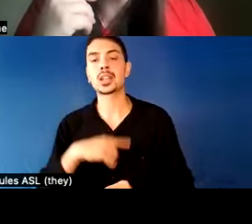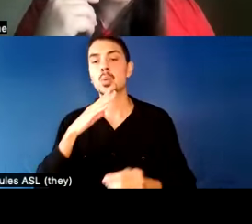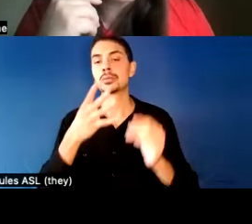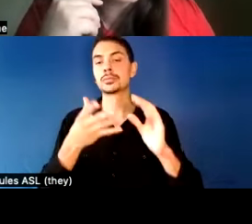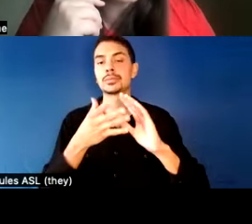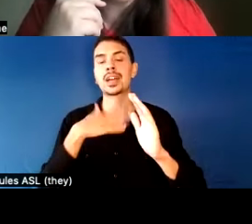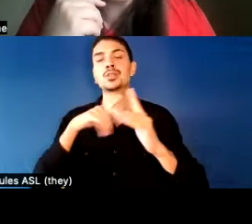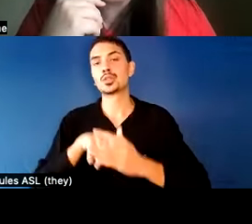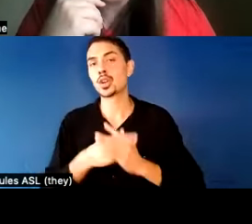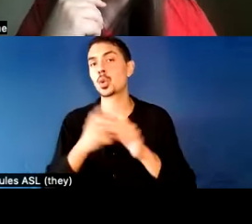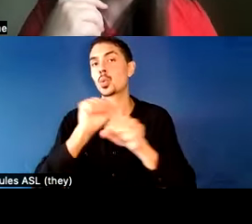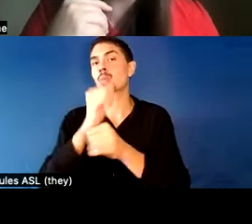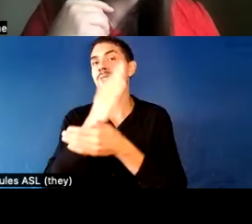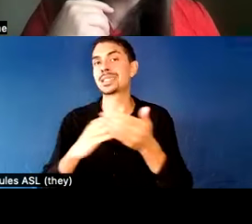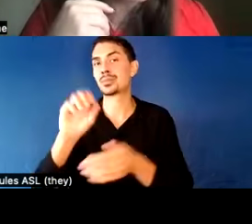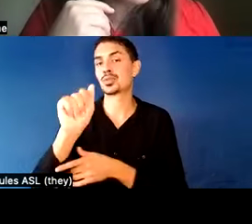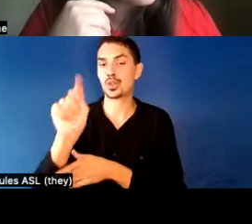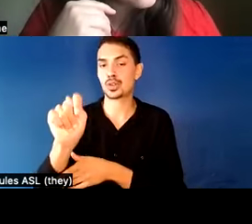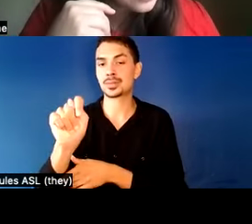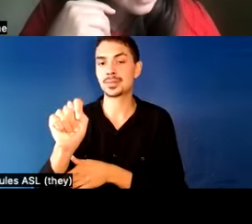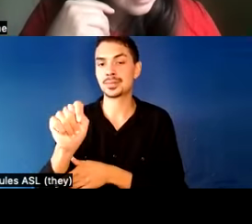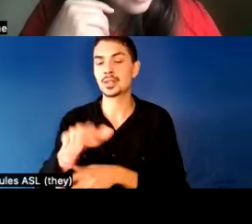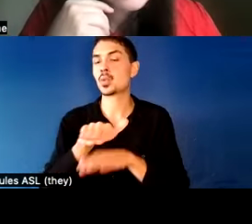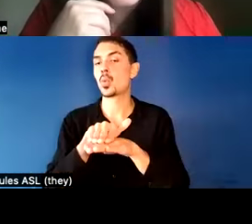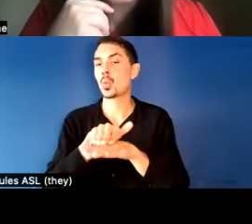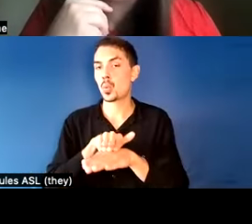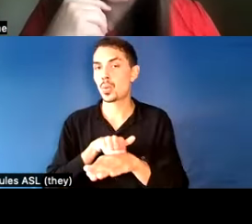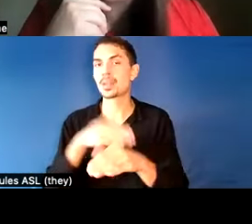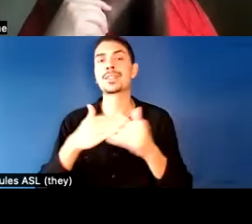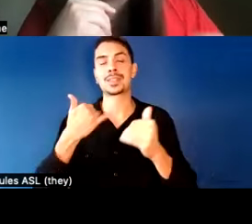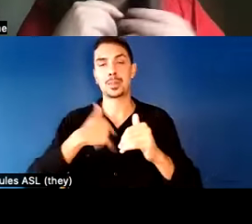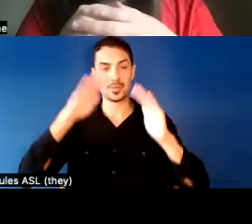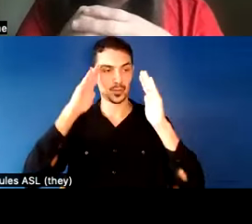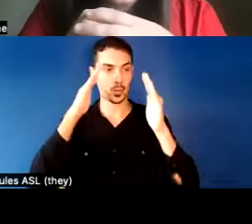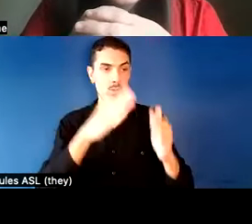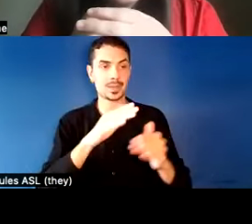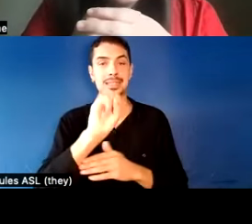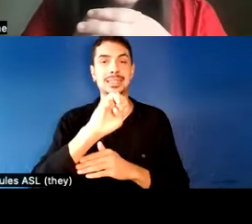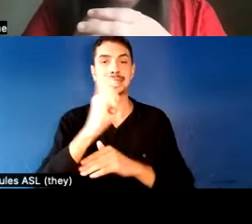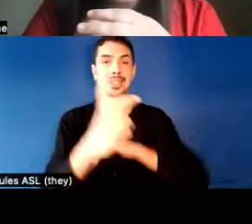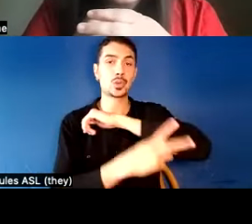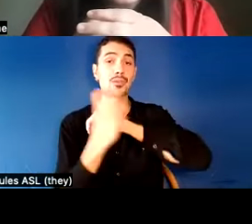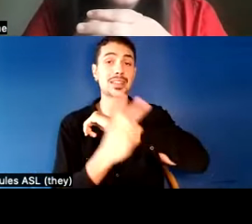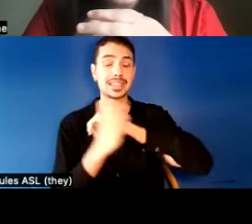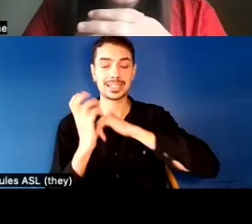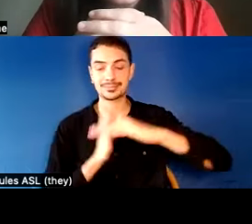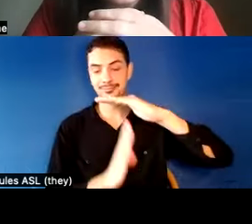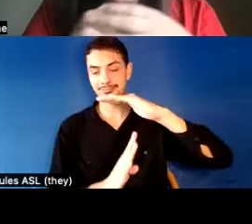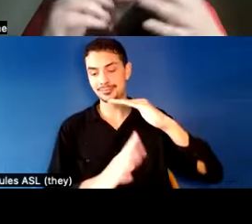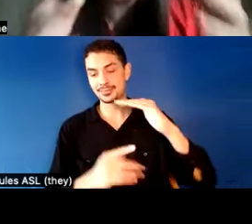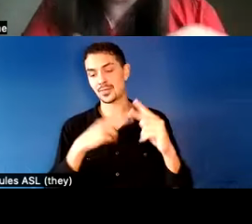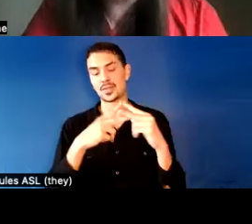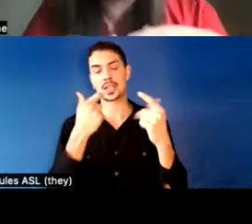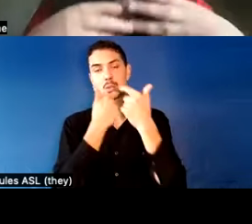SARTs on, because even though my focus is now on sex trafficking, I still am very interested